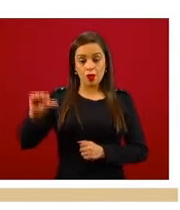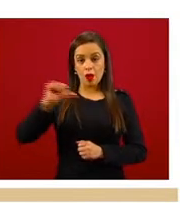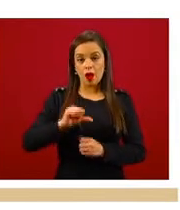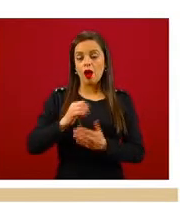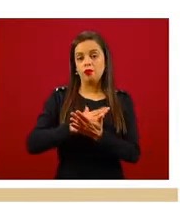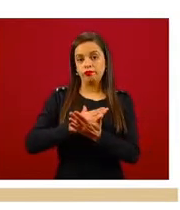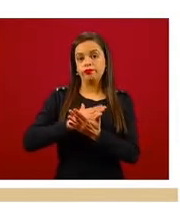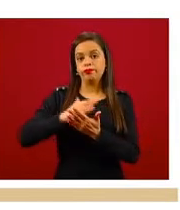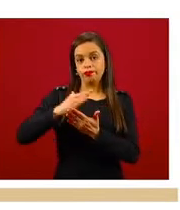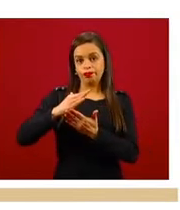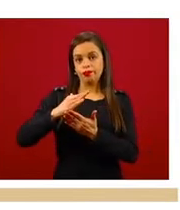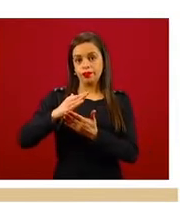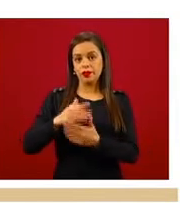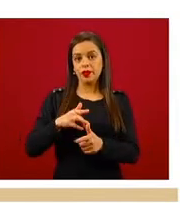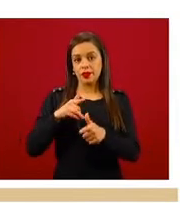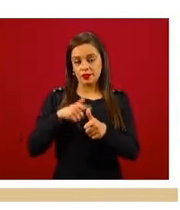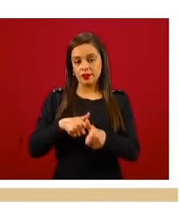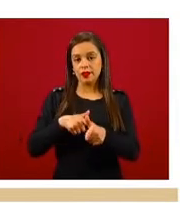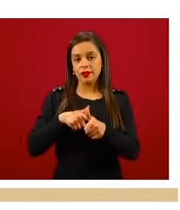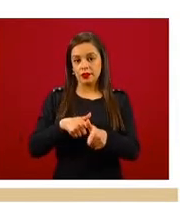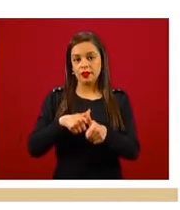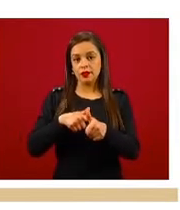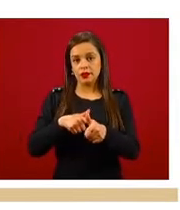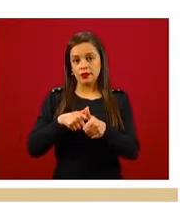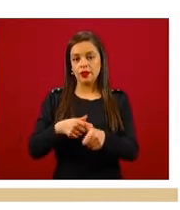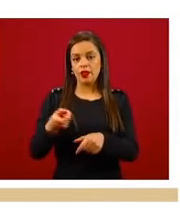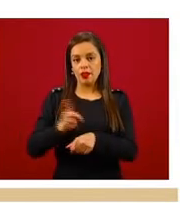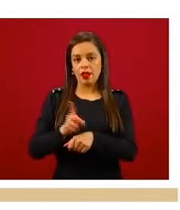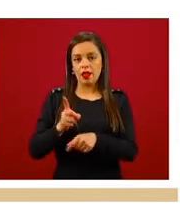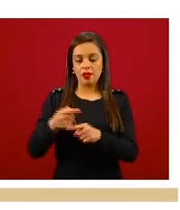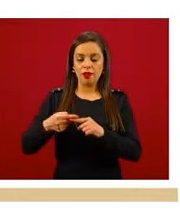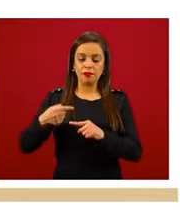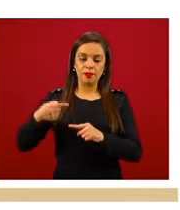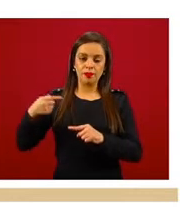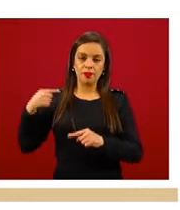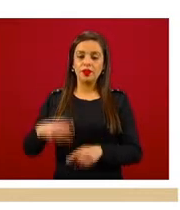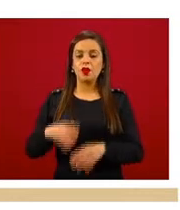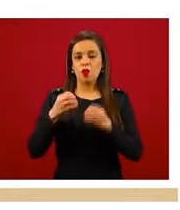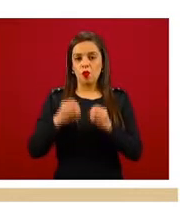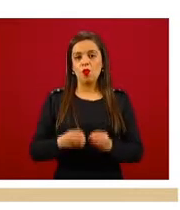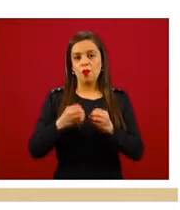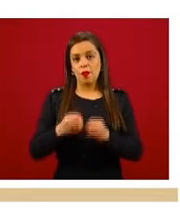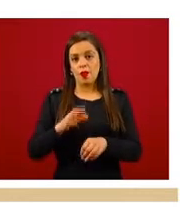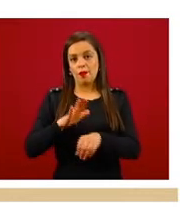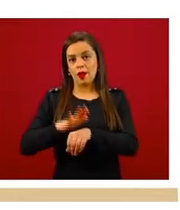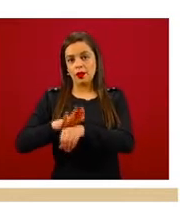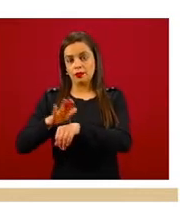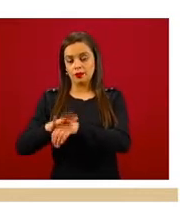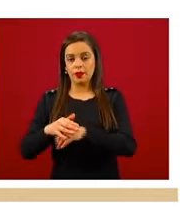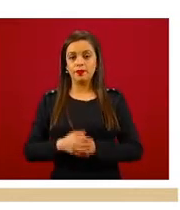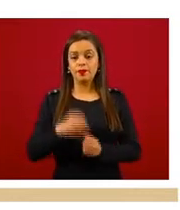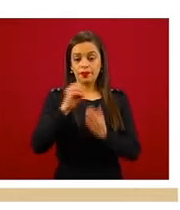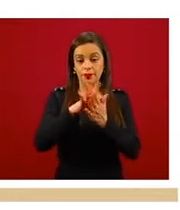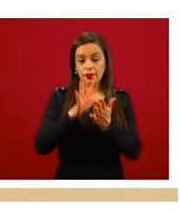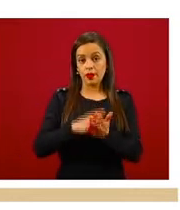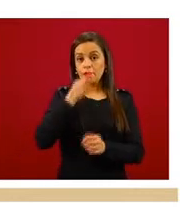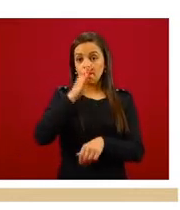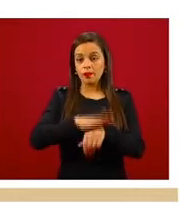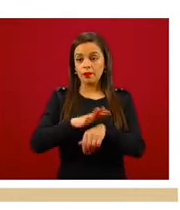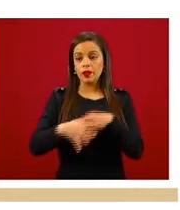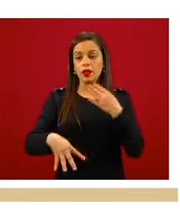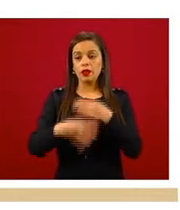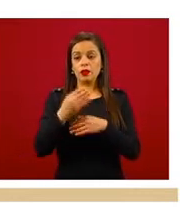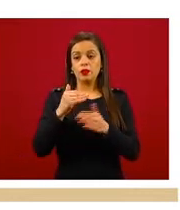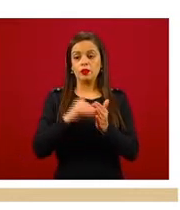rate increased 39%, and how it has been increasing in the past few days. The report